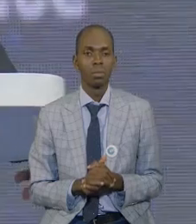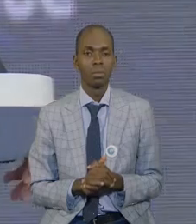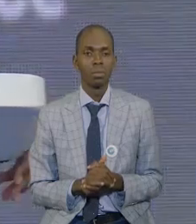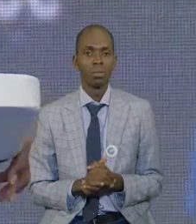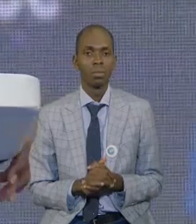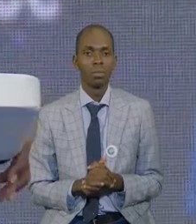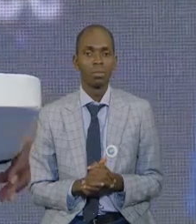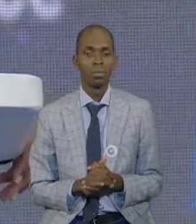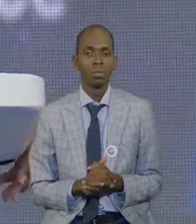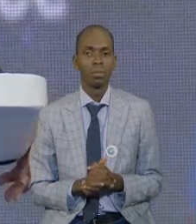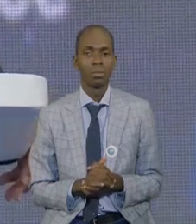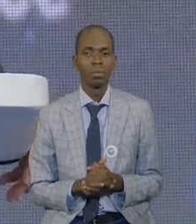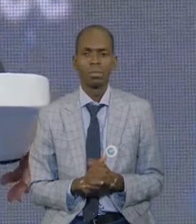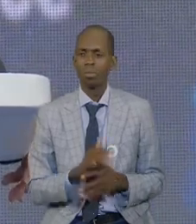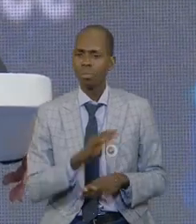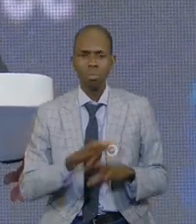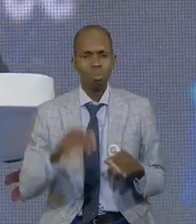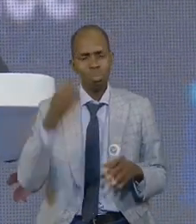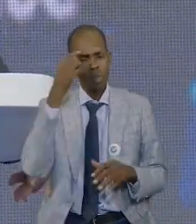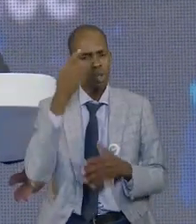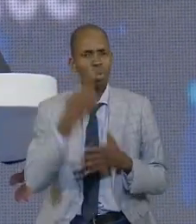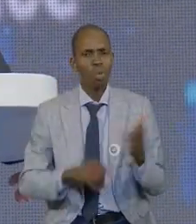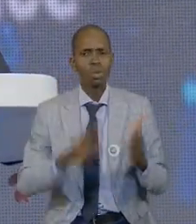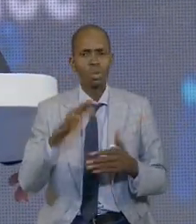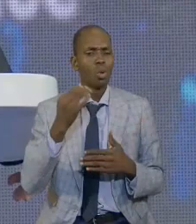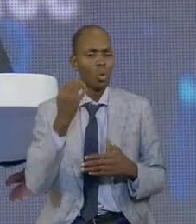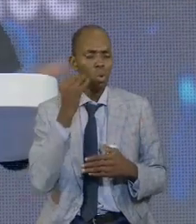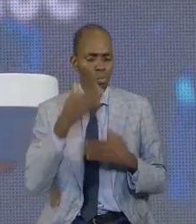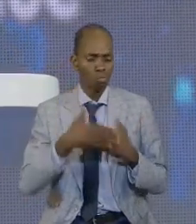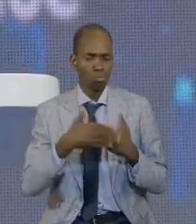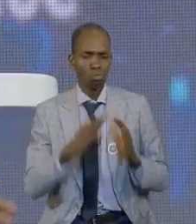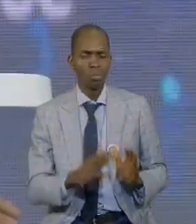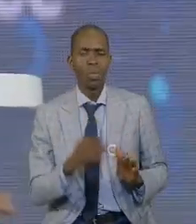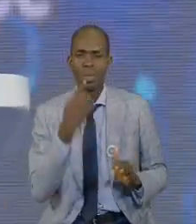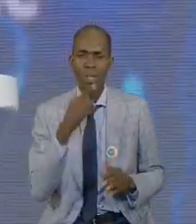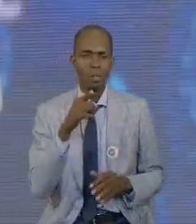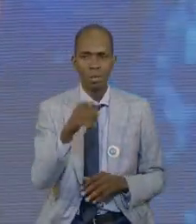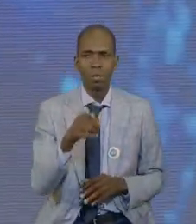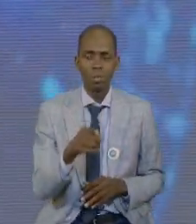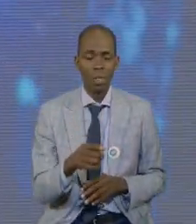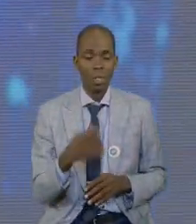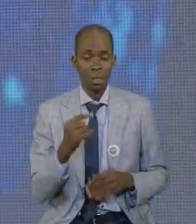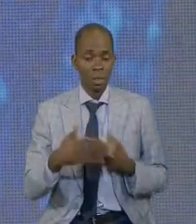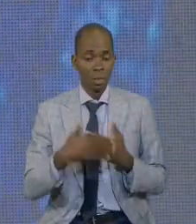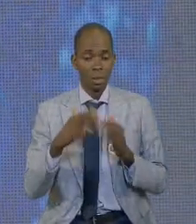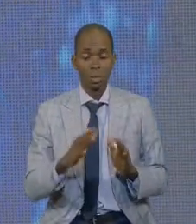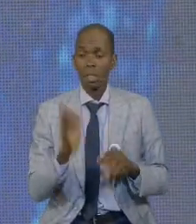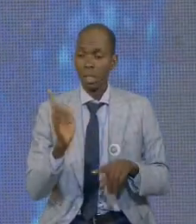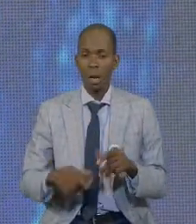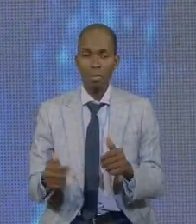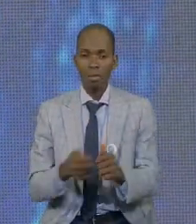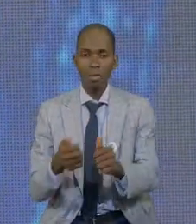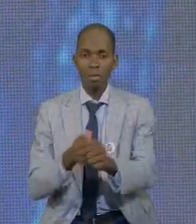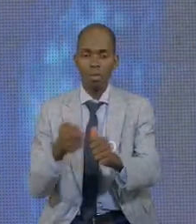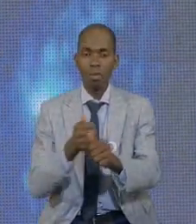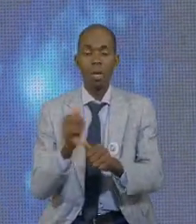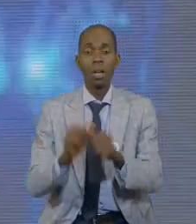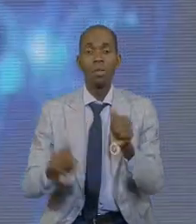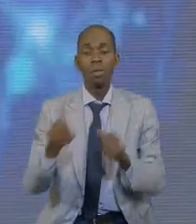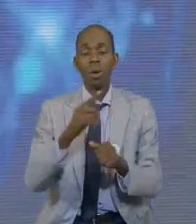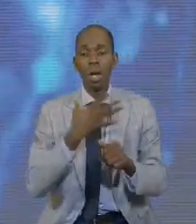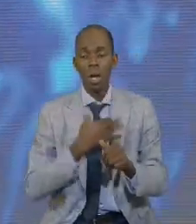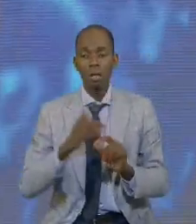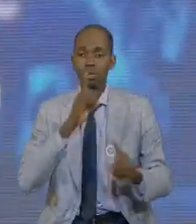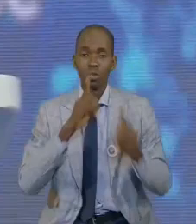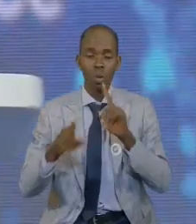don't mind what your neighbors tell you they cannot be following you everywhere saying the same bad bad things